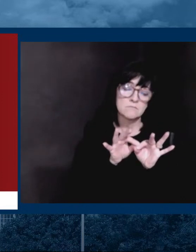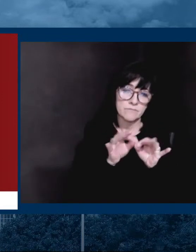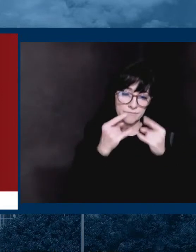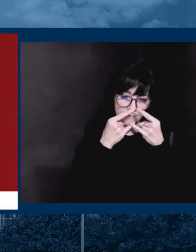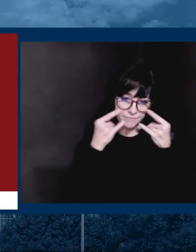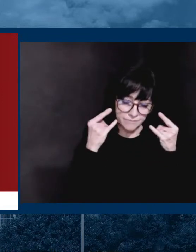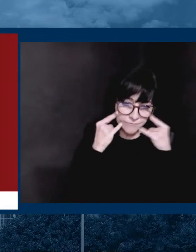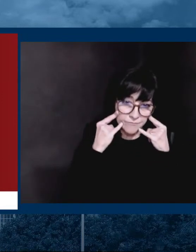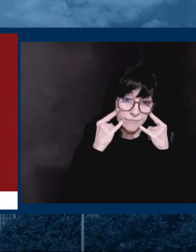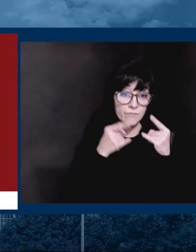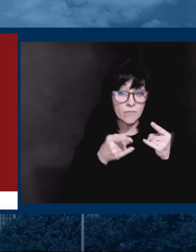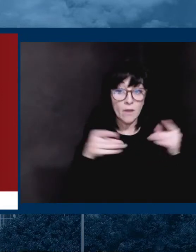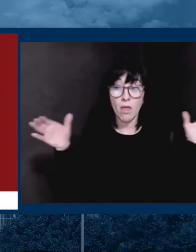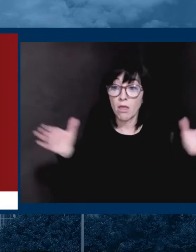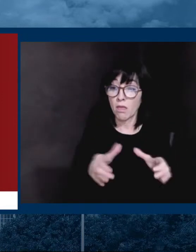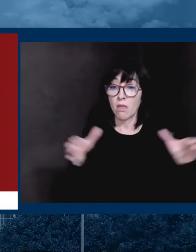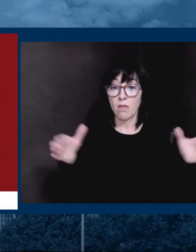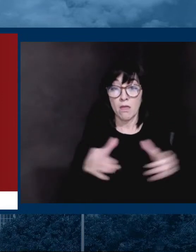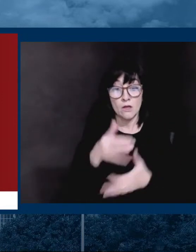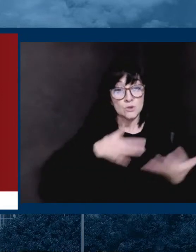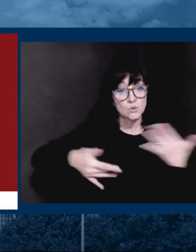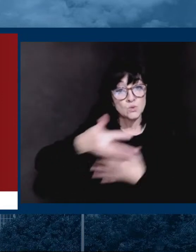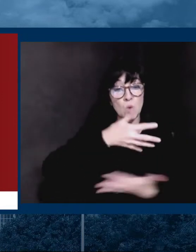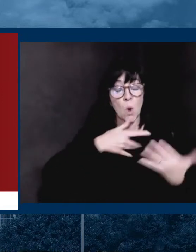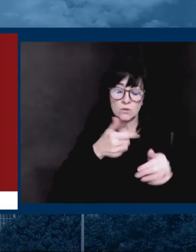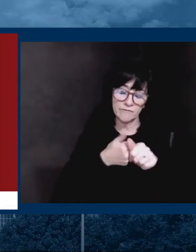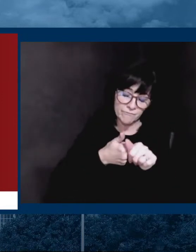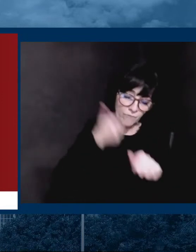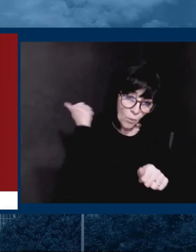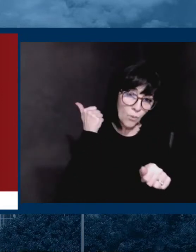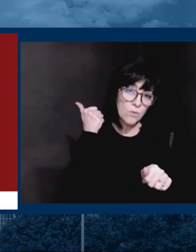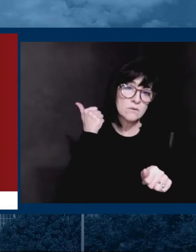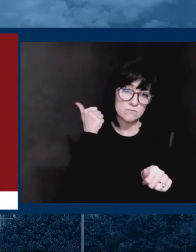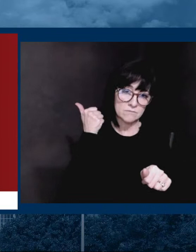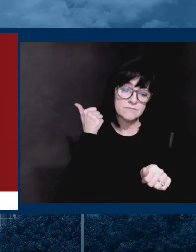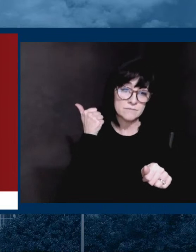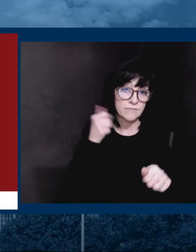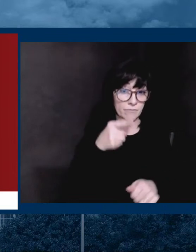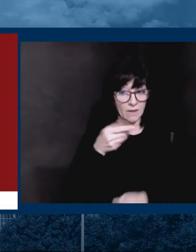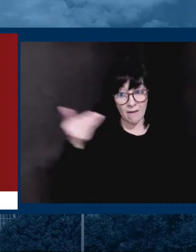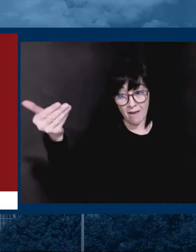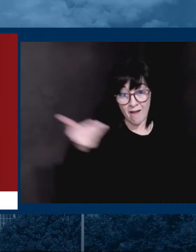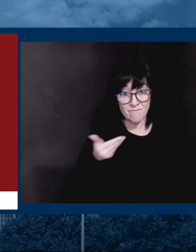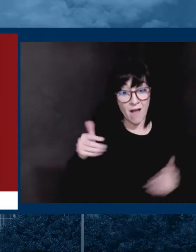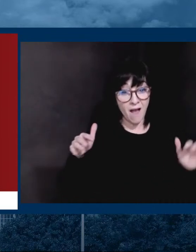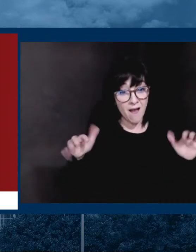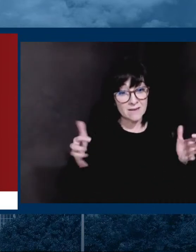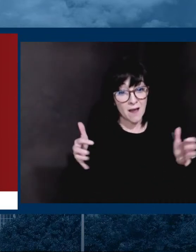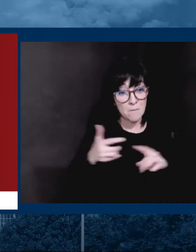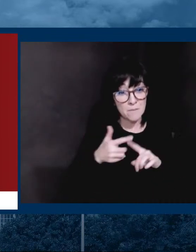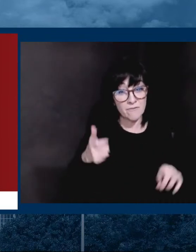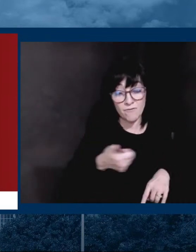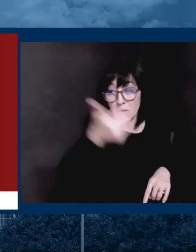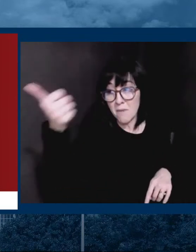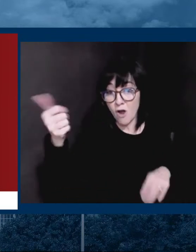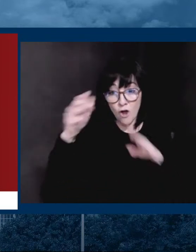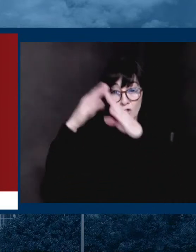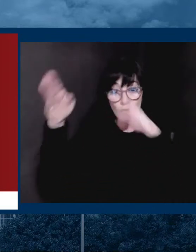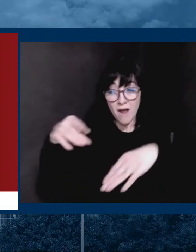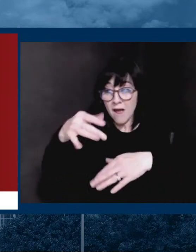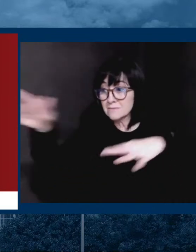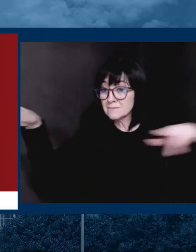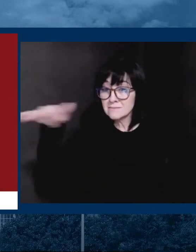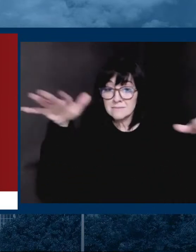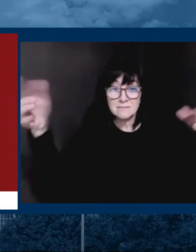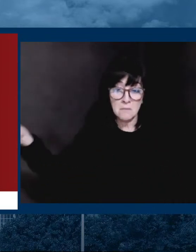careful around having people into your home from other households. Pay attention to